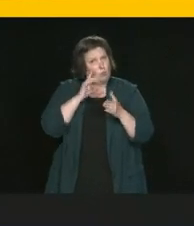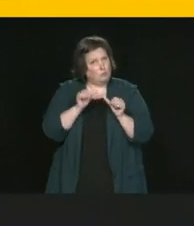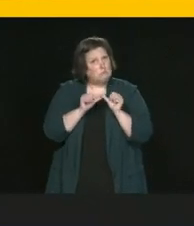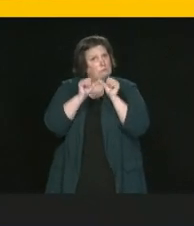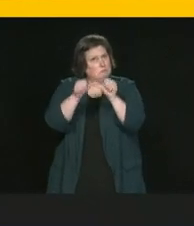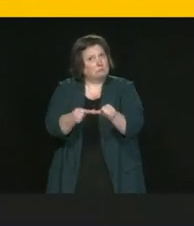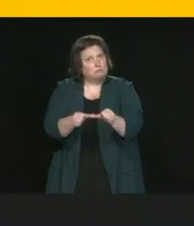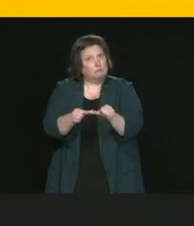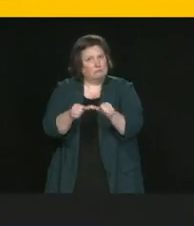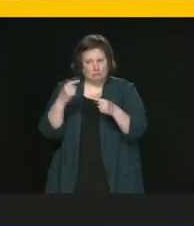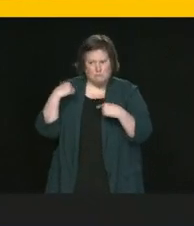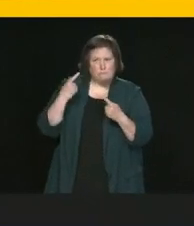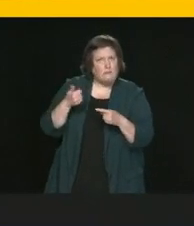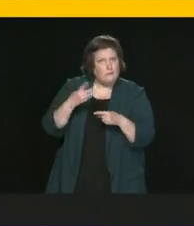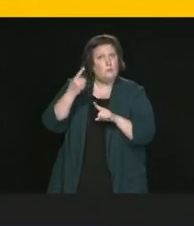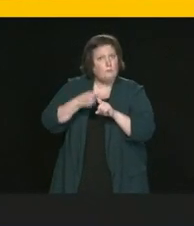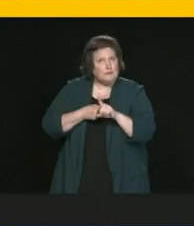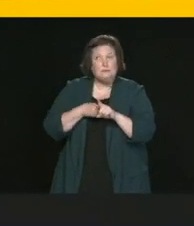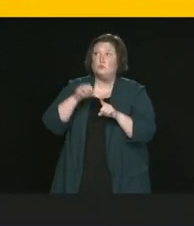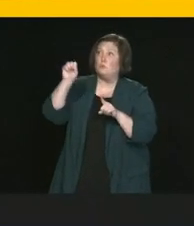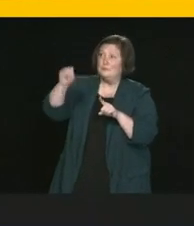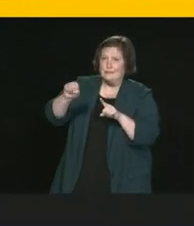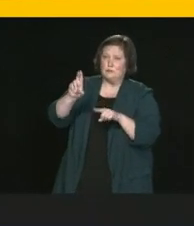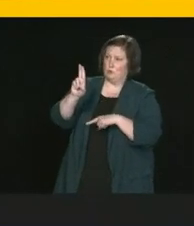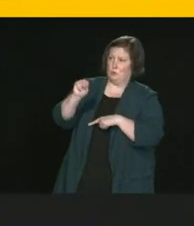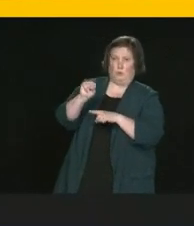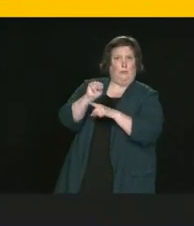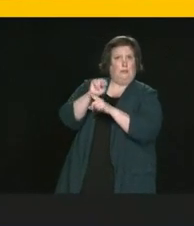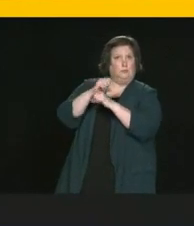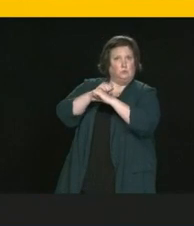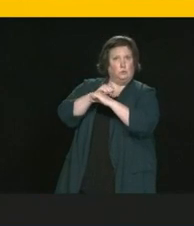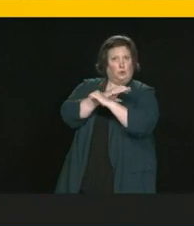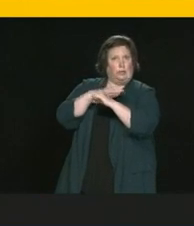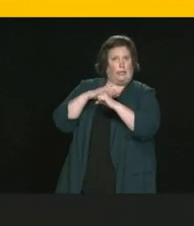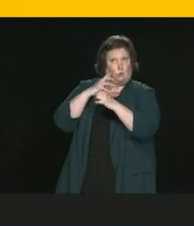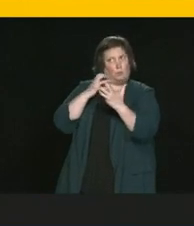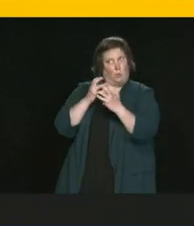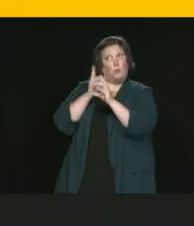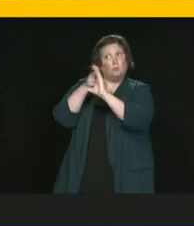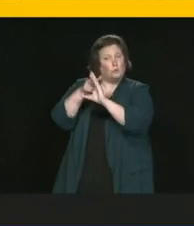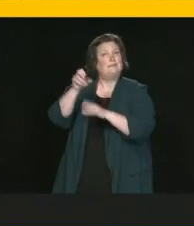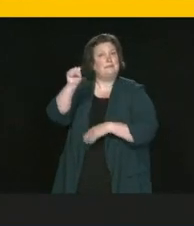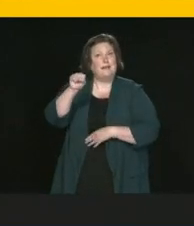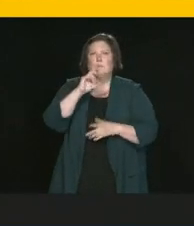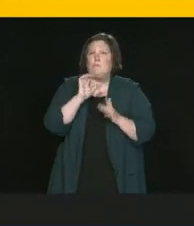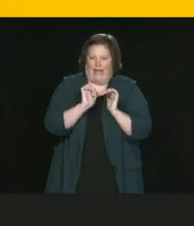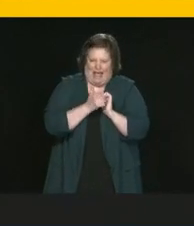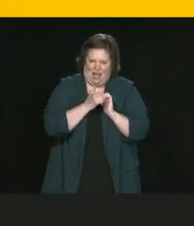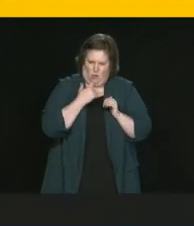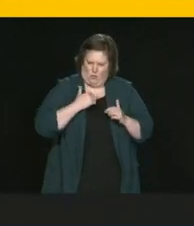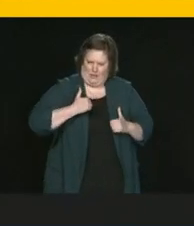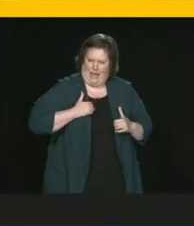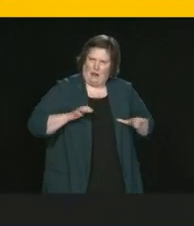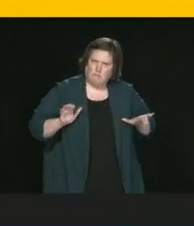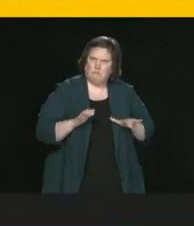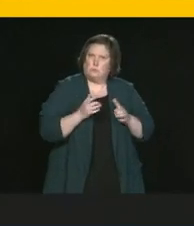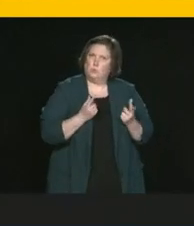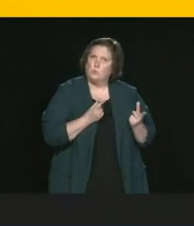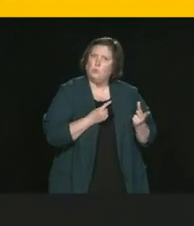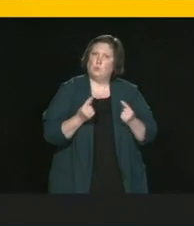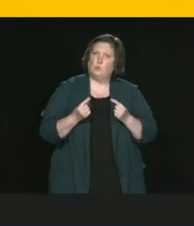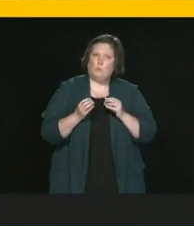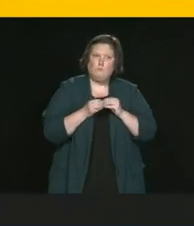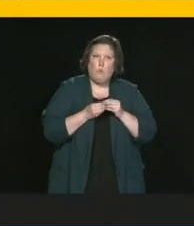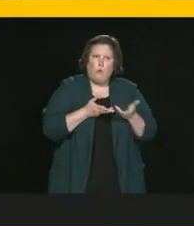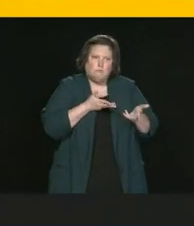past months, yes, has been talking about the Security Council, but also looking for ways concretely where Canada can be more